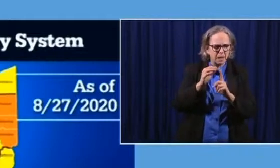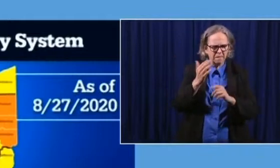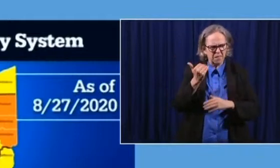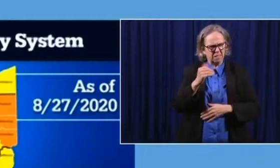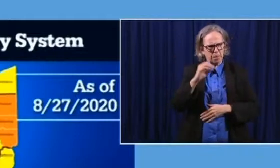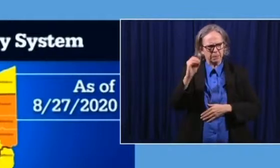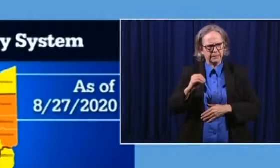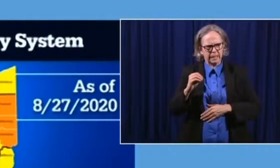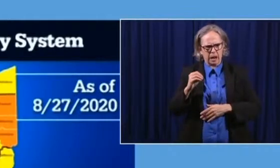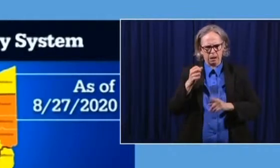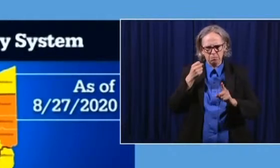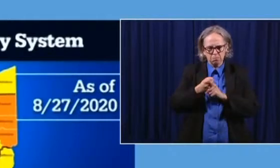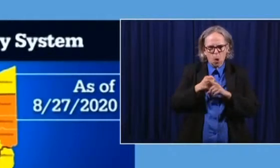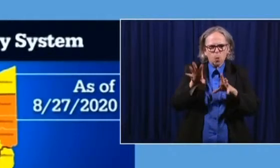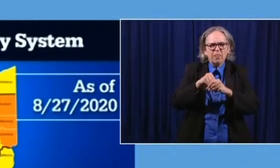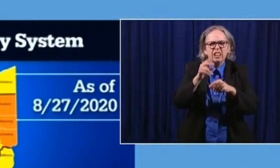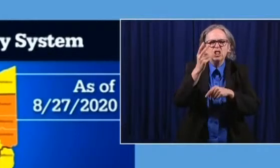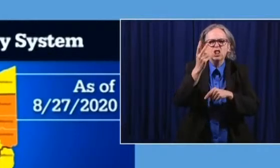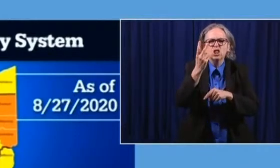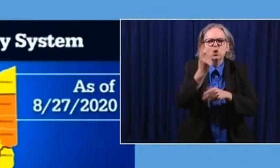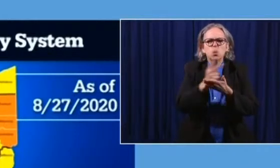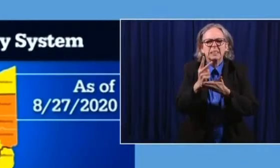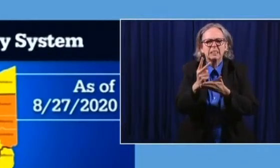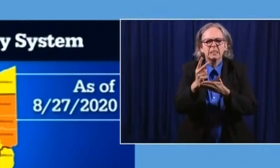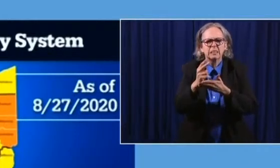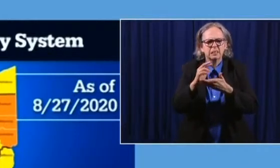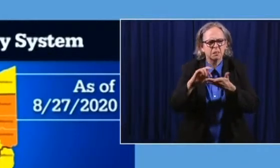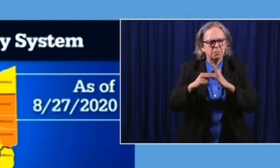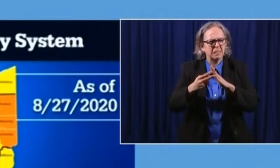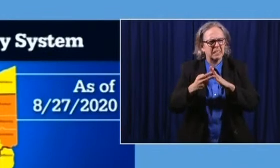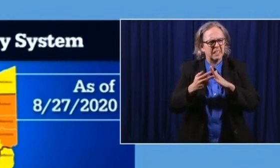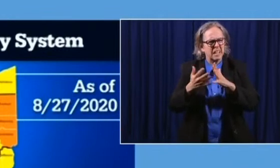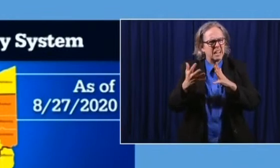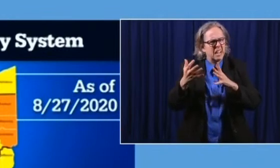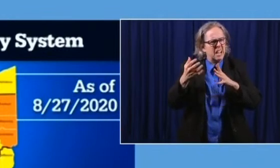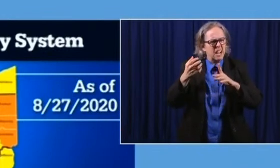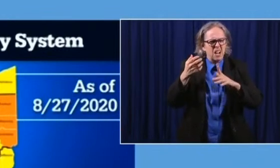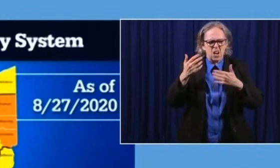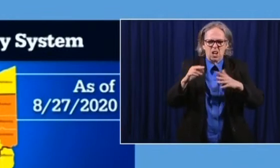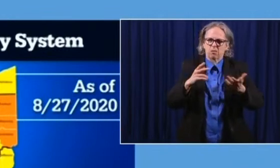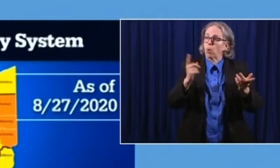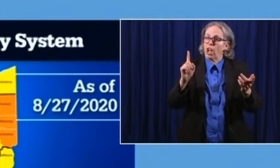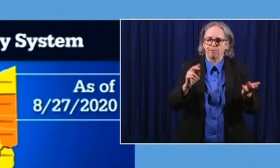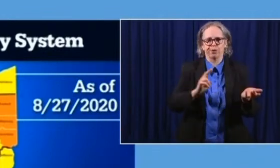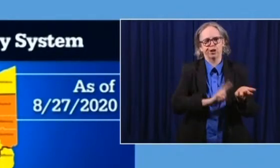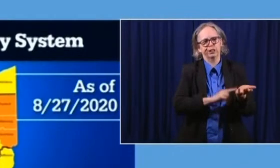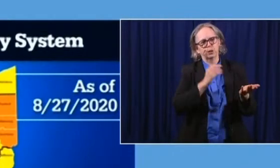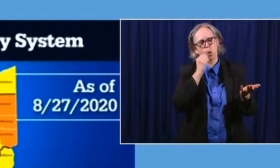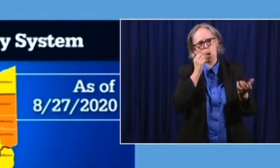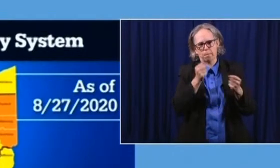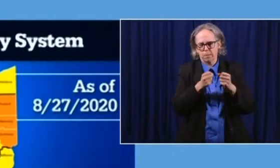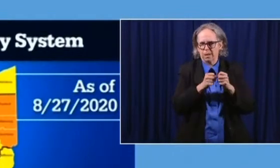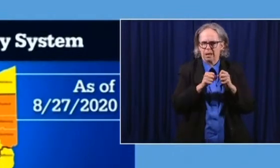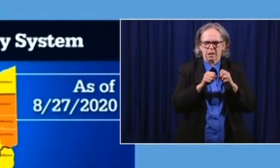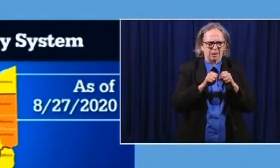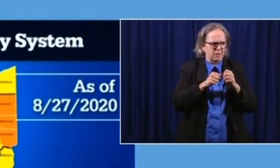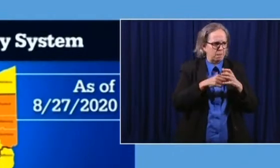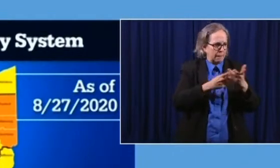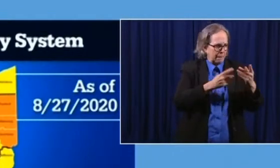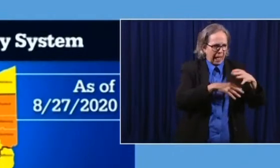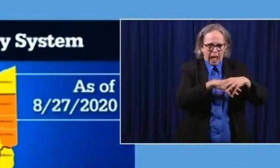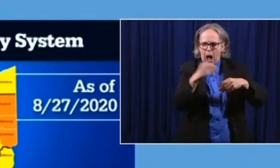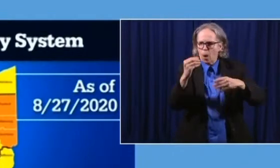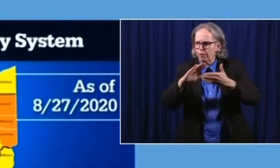a long-term care facility that is now unfortunately spread into the community. Next county is Preble